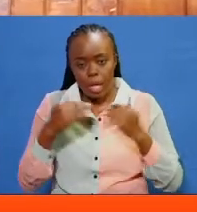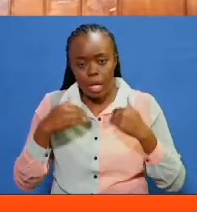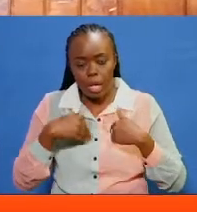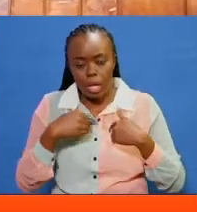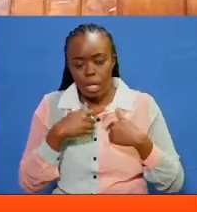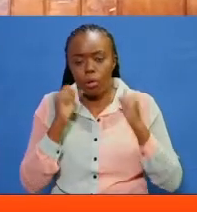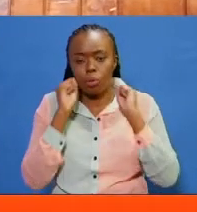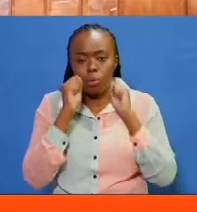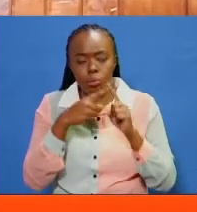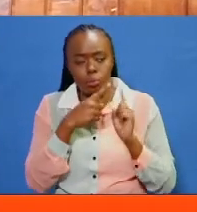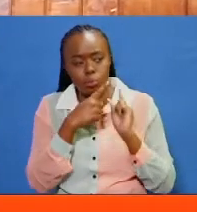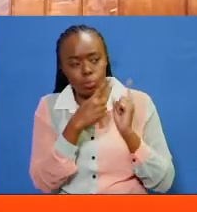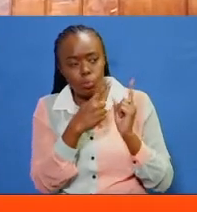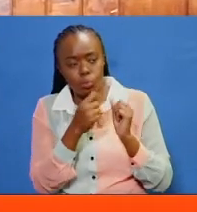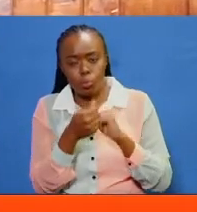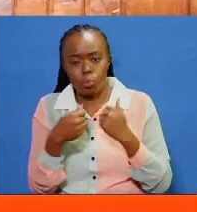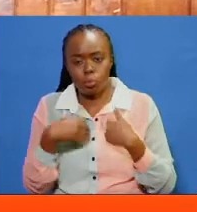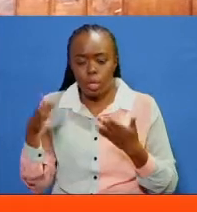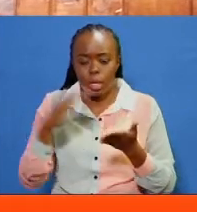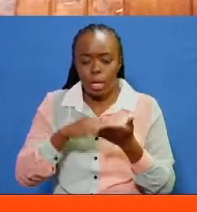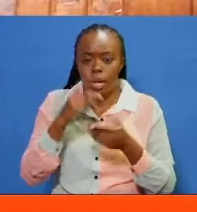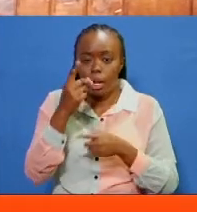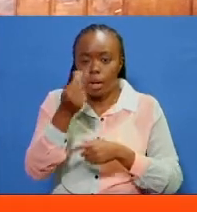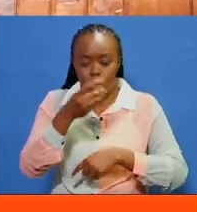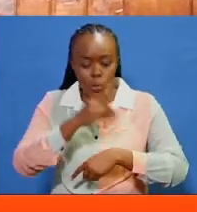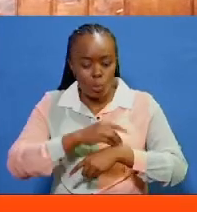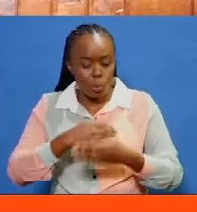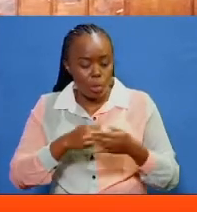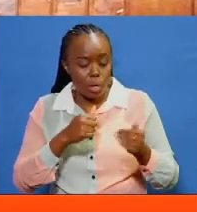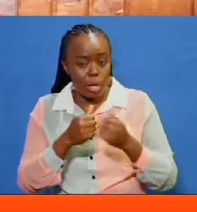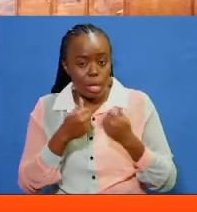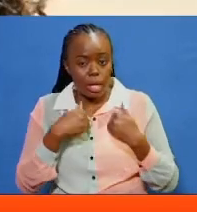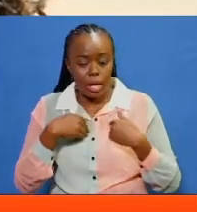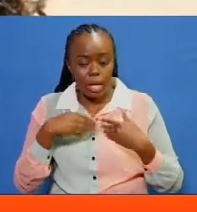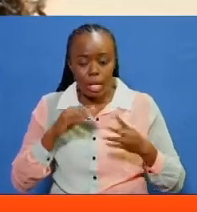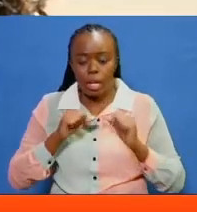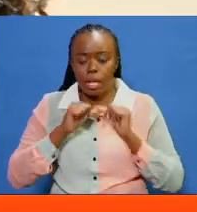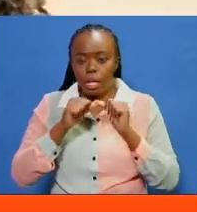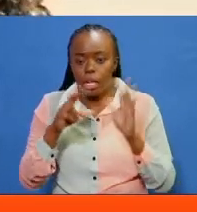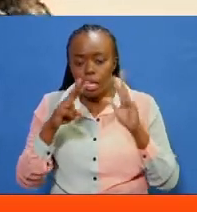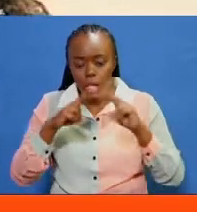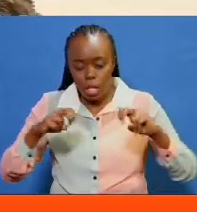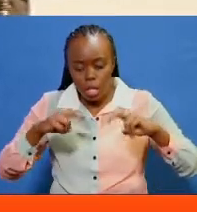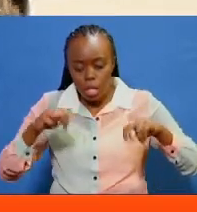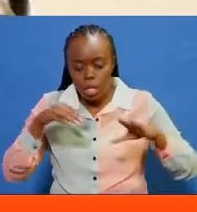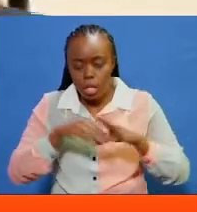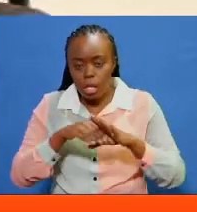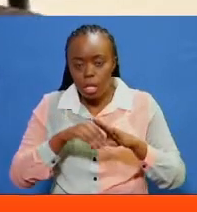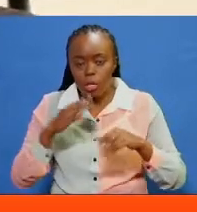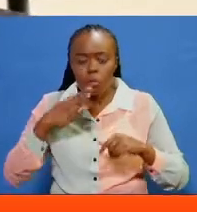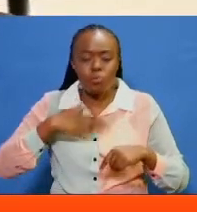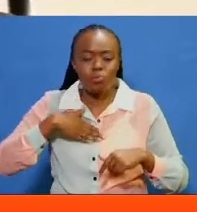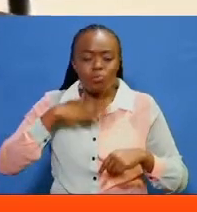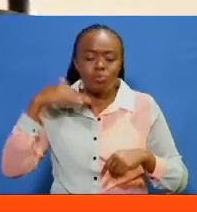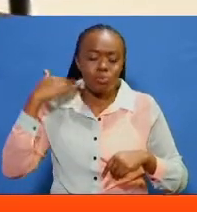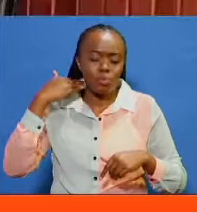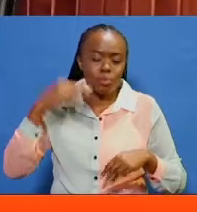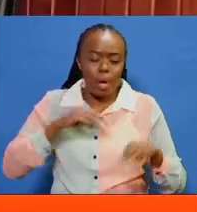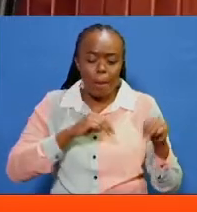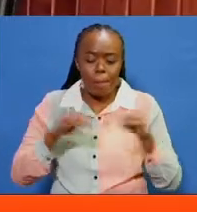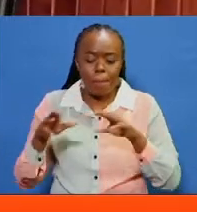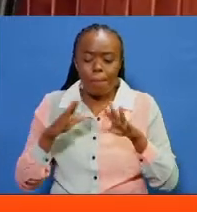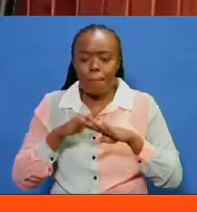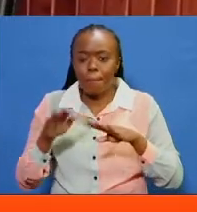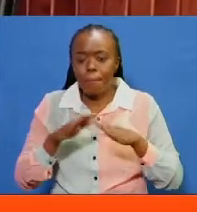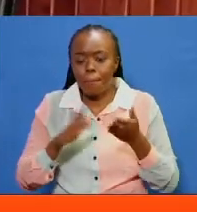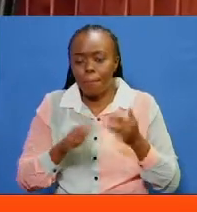hiding. His arrest comes a few days after the DCI took over investigations into the murders and moved quickly to